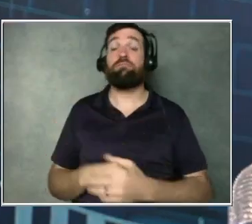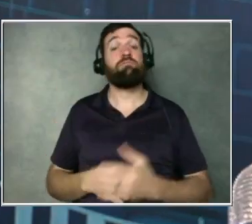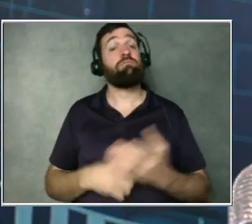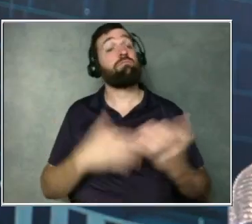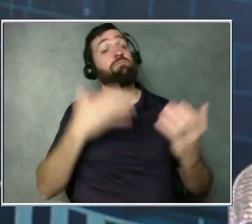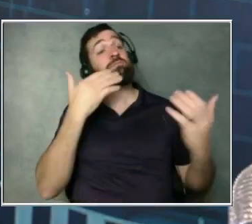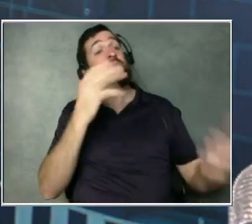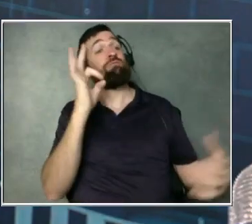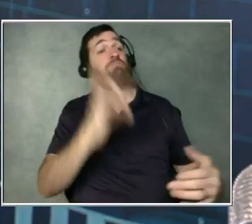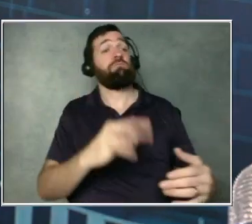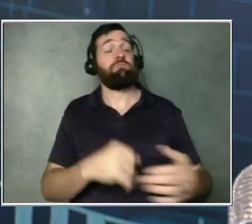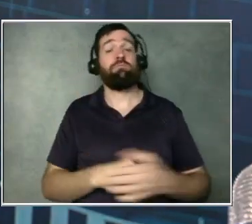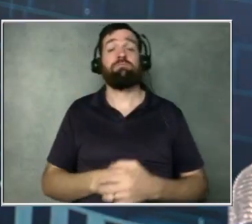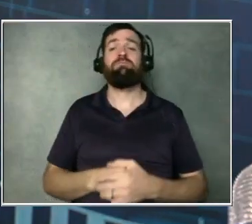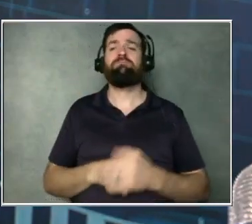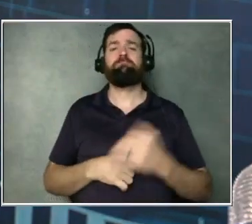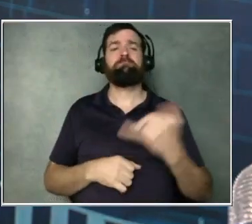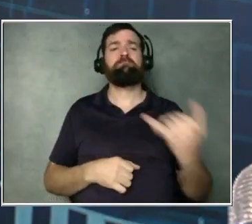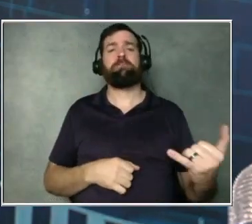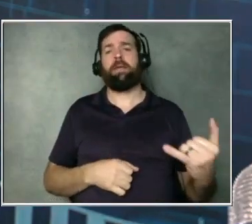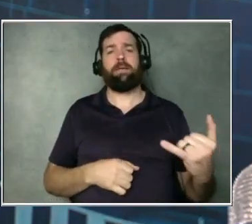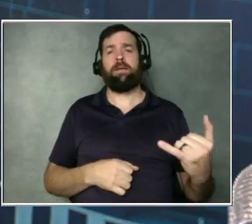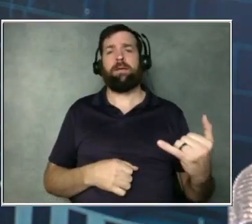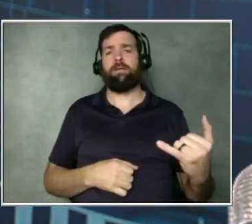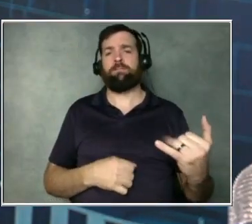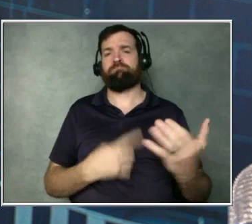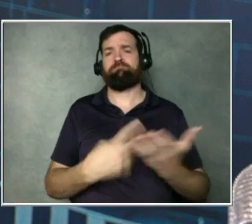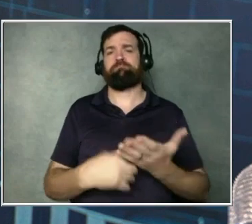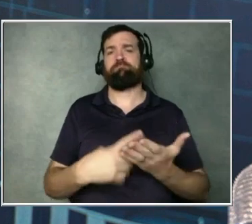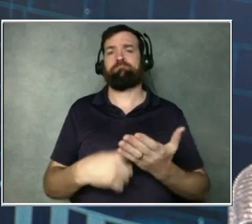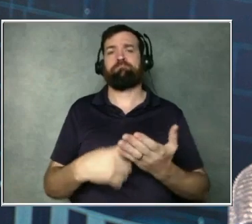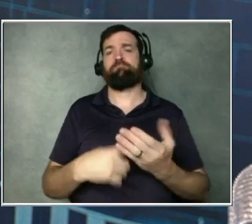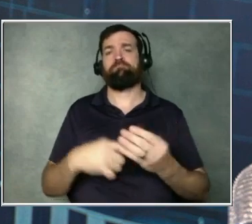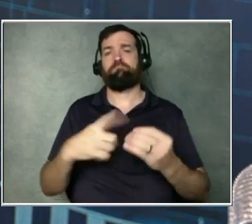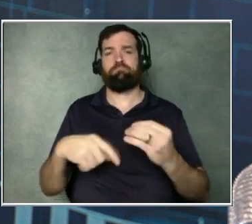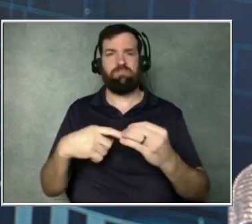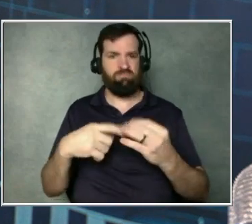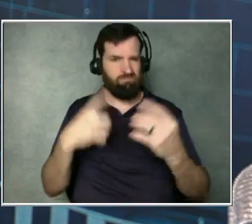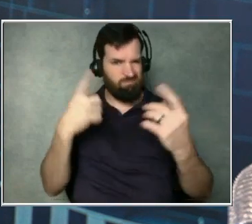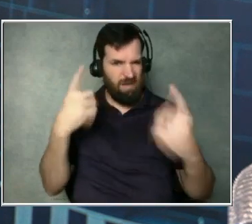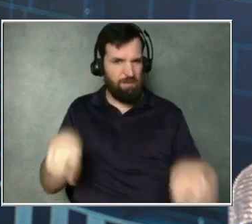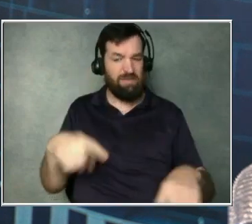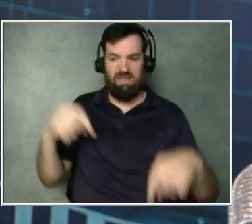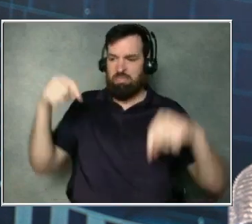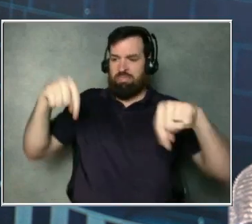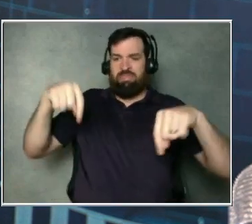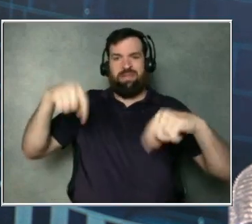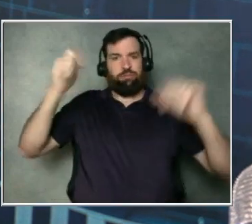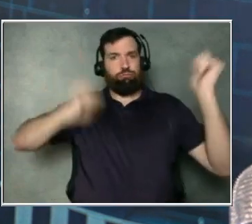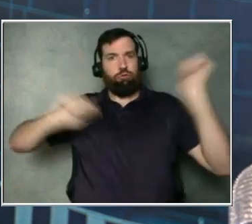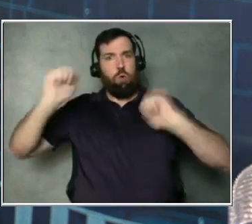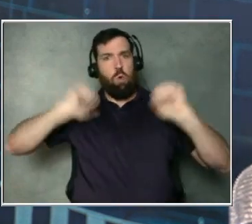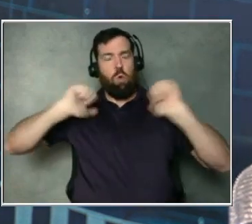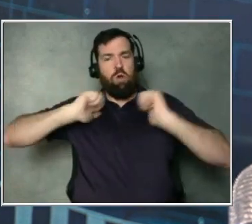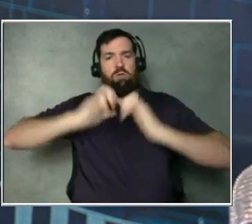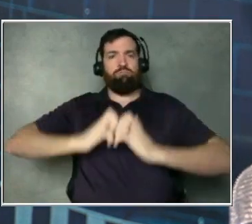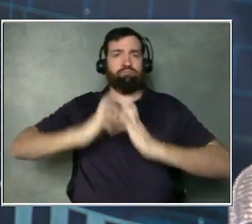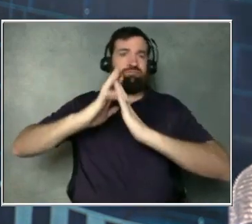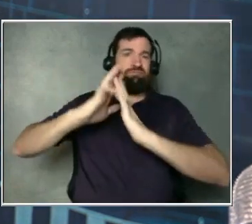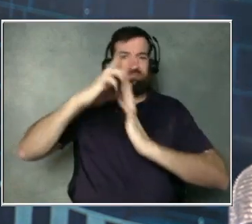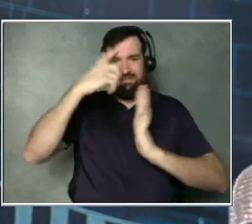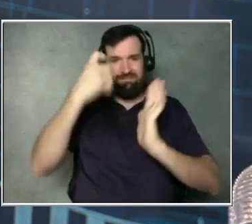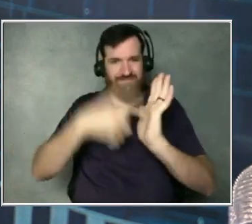now, let's going to talk a little bit now about what happened. Now, this program was born out of necessity. In March